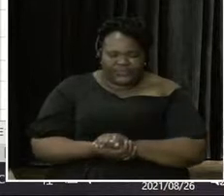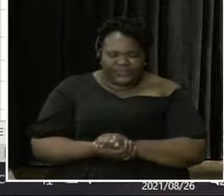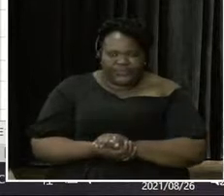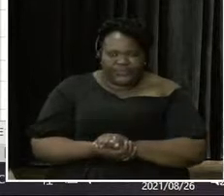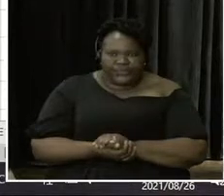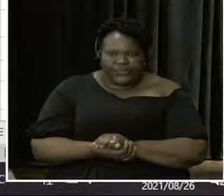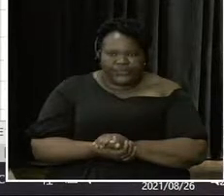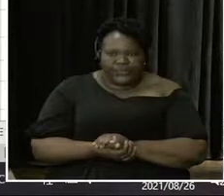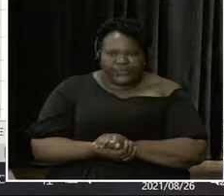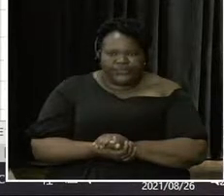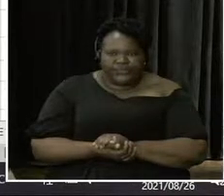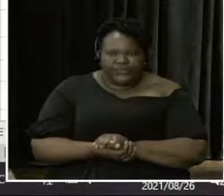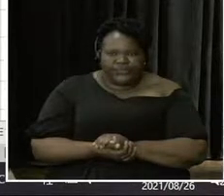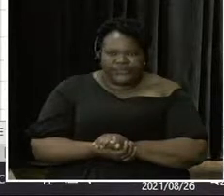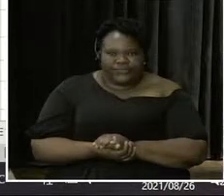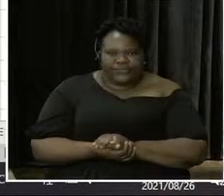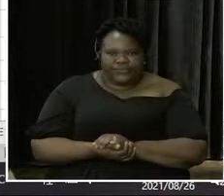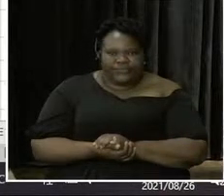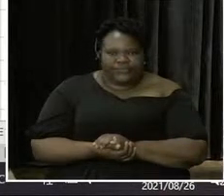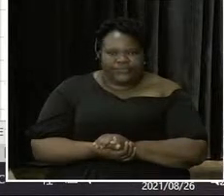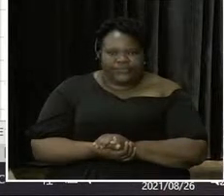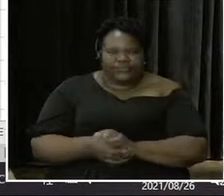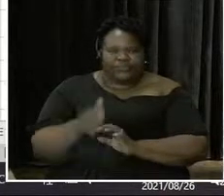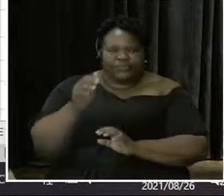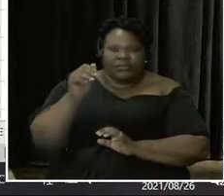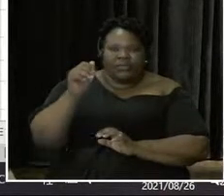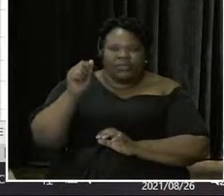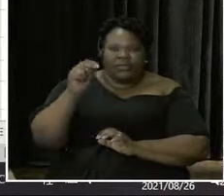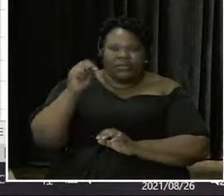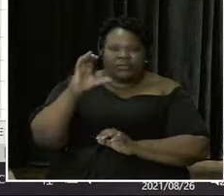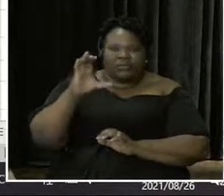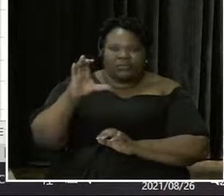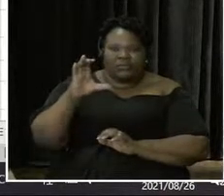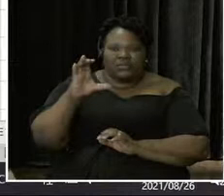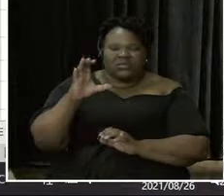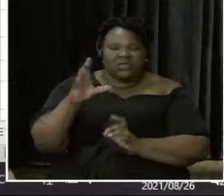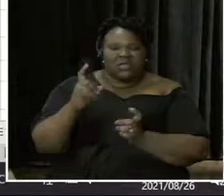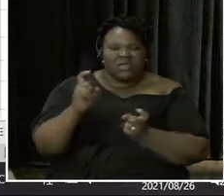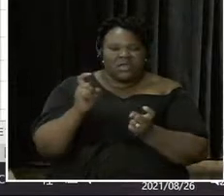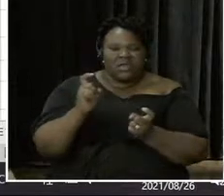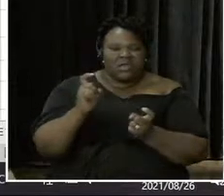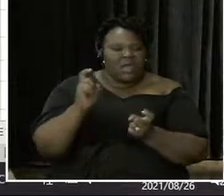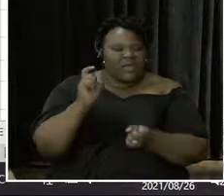The ANC is against.